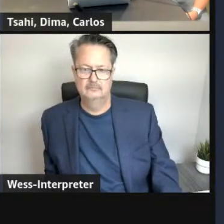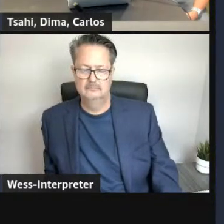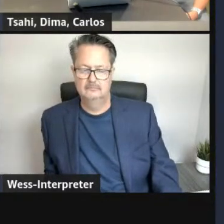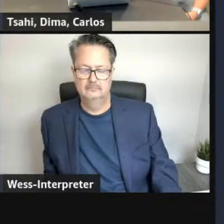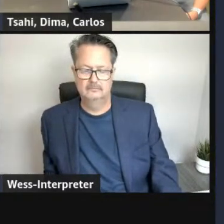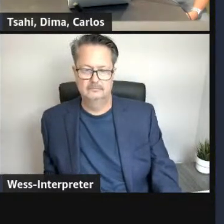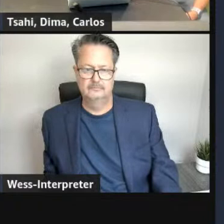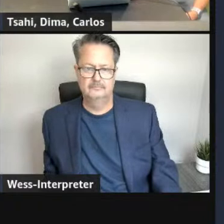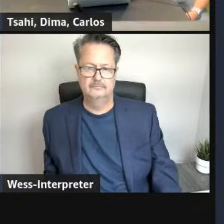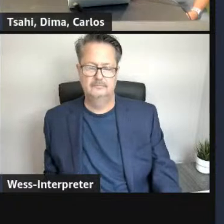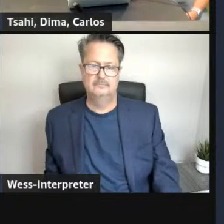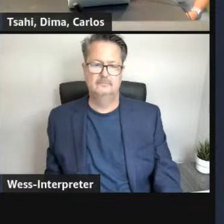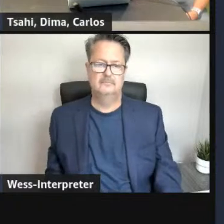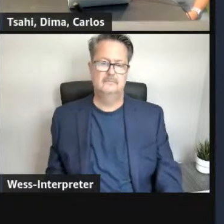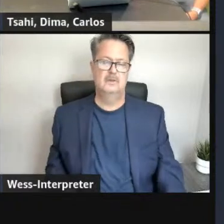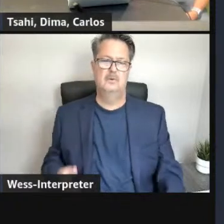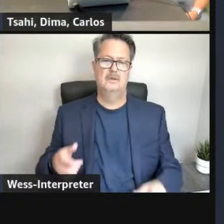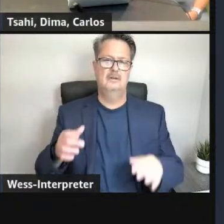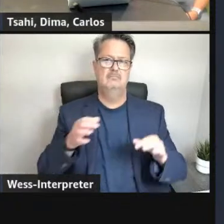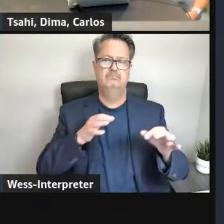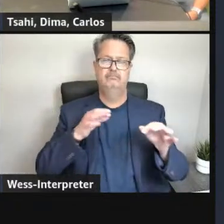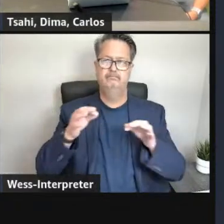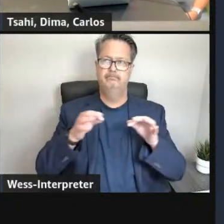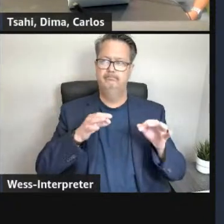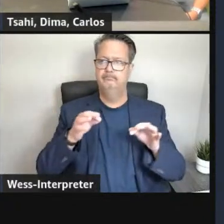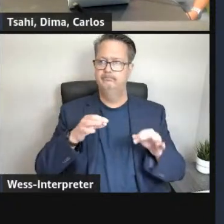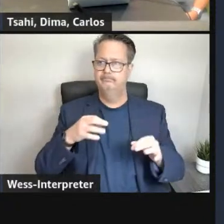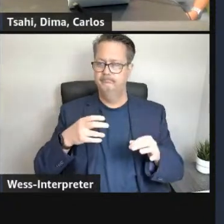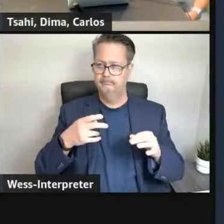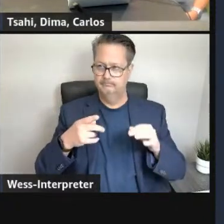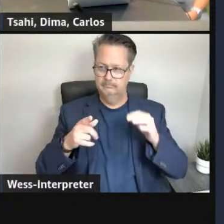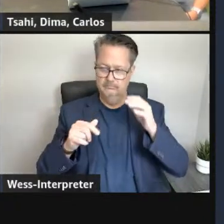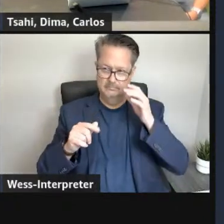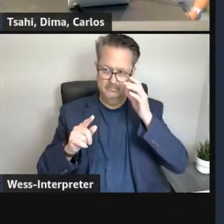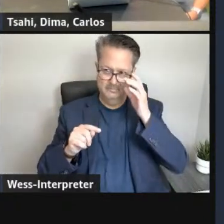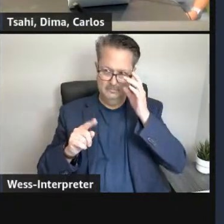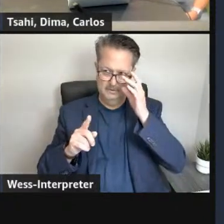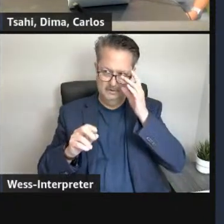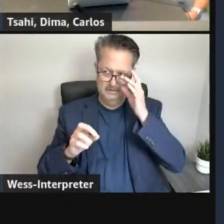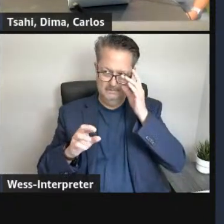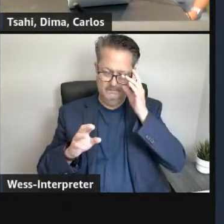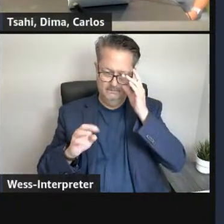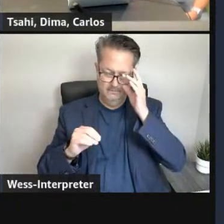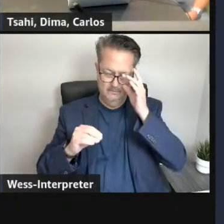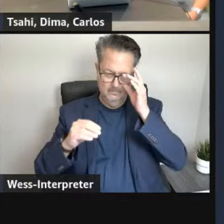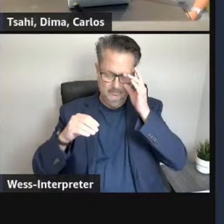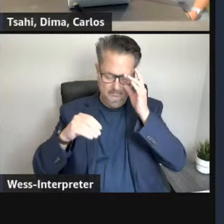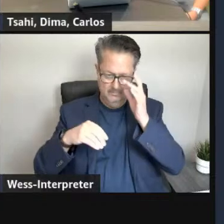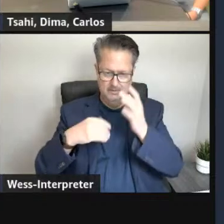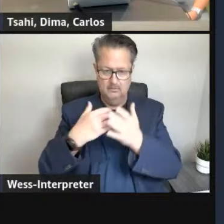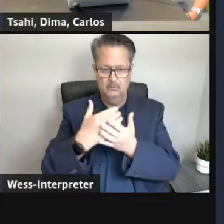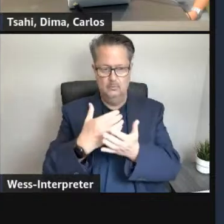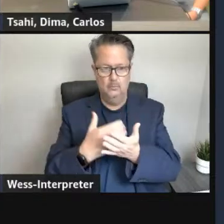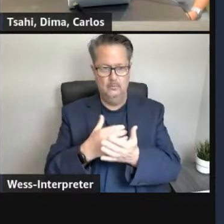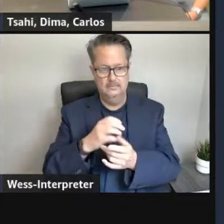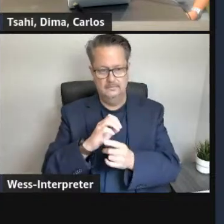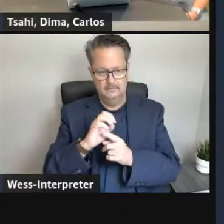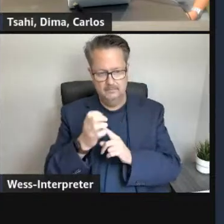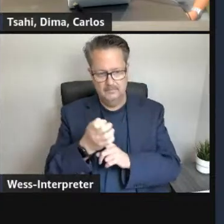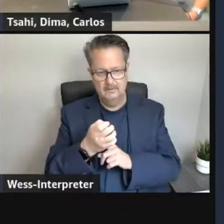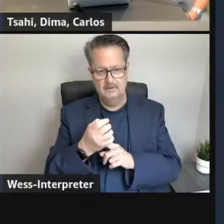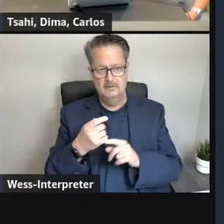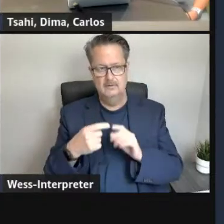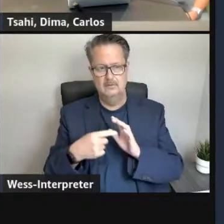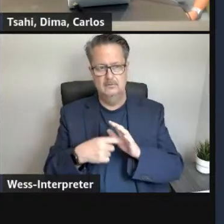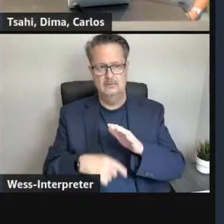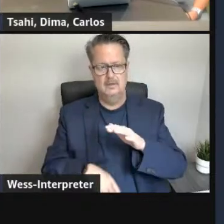Okay, so we covered how platform team manage consistent Kubernetes clusters across environments. We've also showed how to maximize